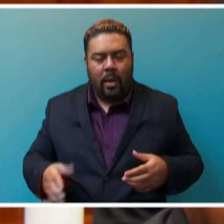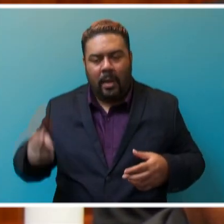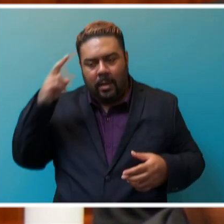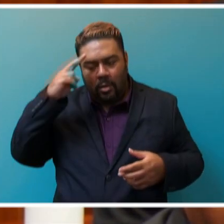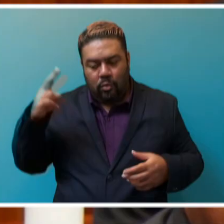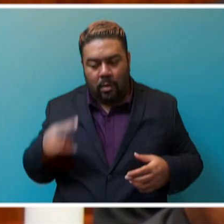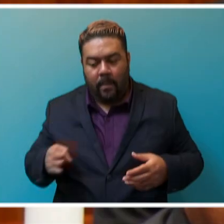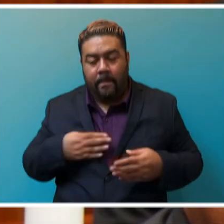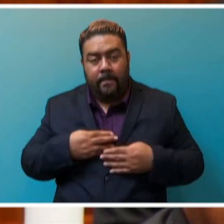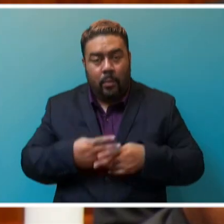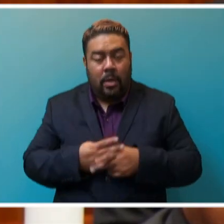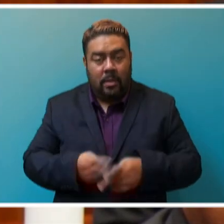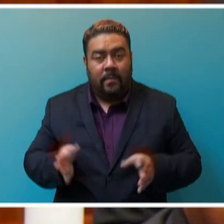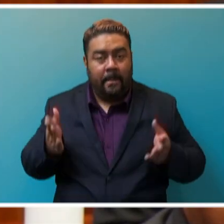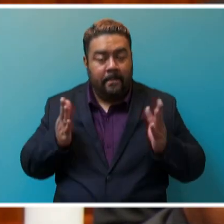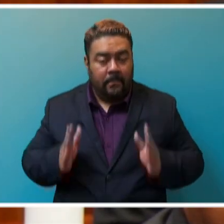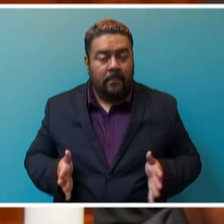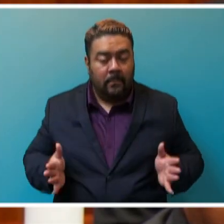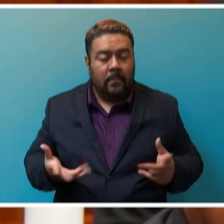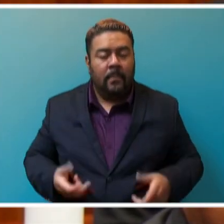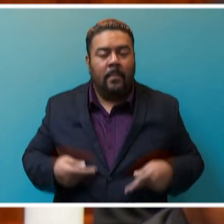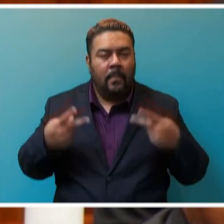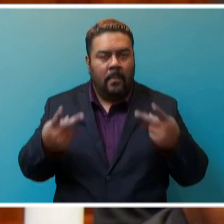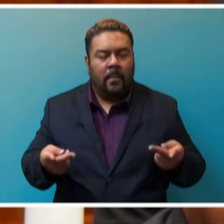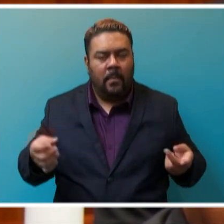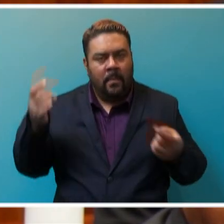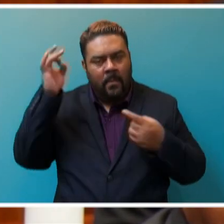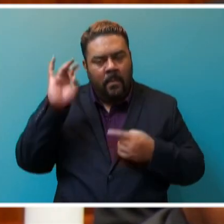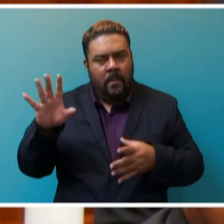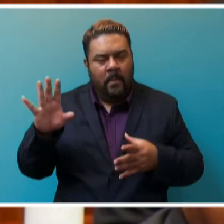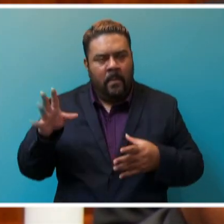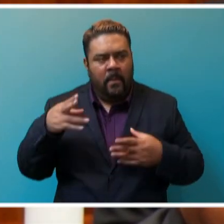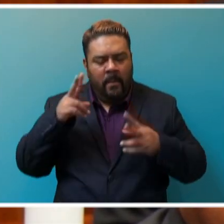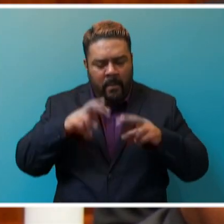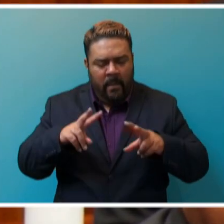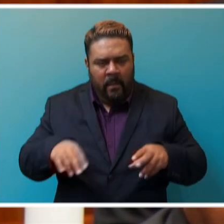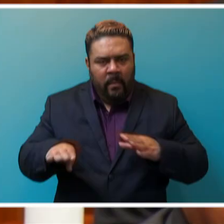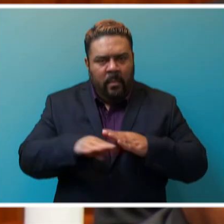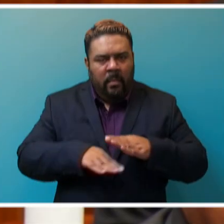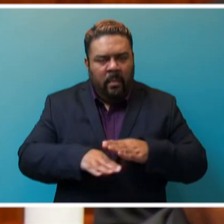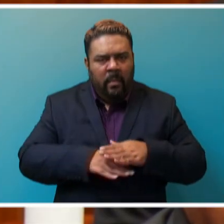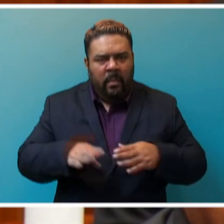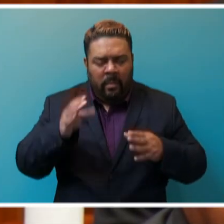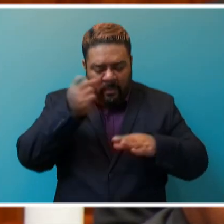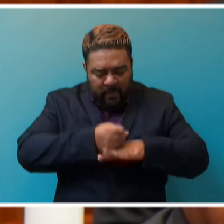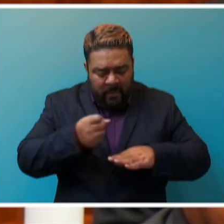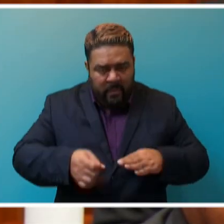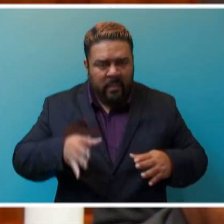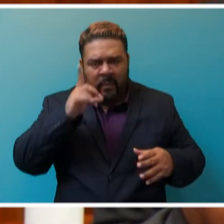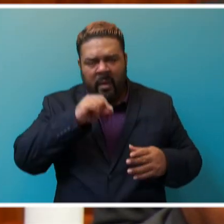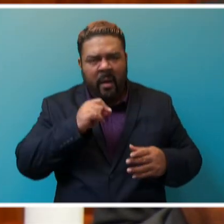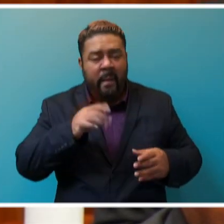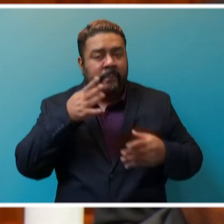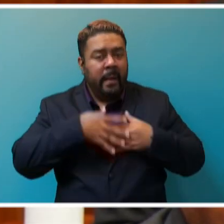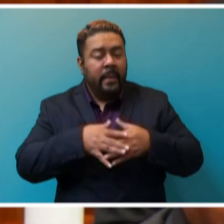productivity body that will provide independent research-based policy advice to the government, conduct public